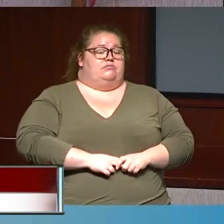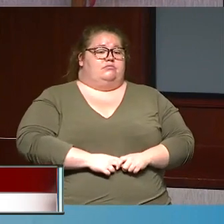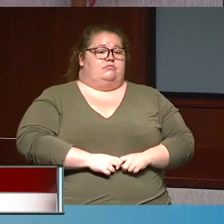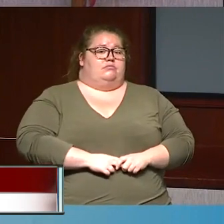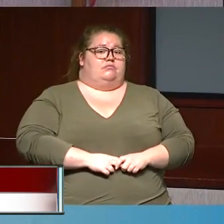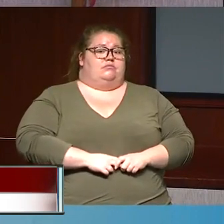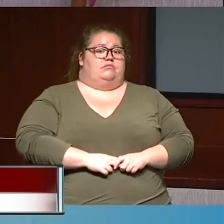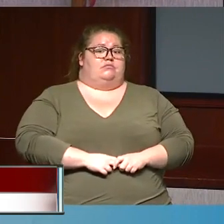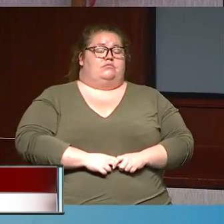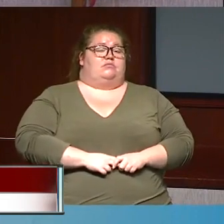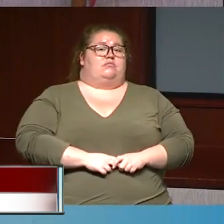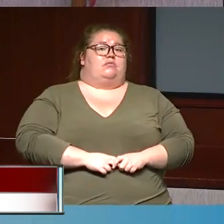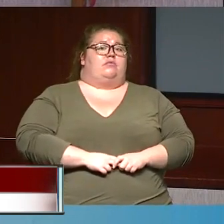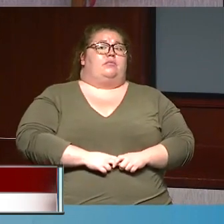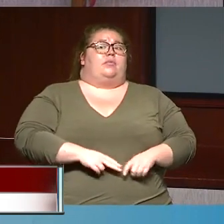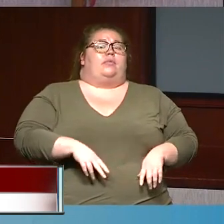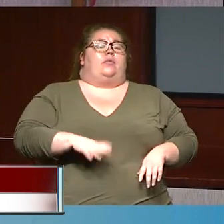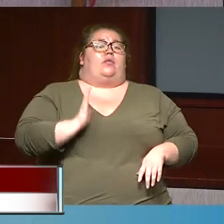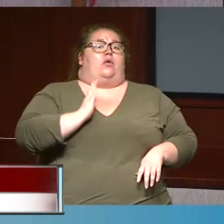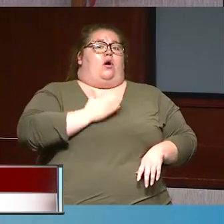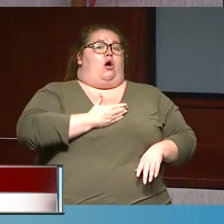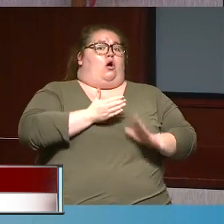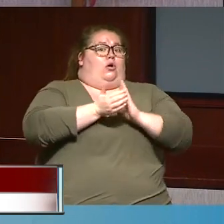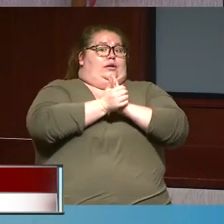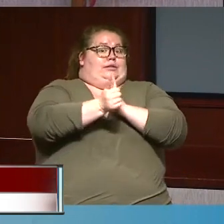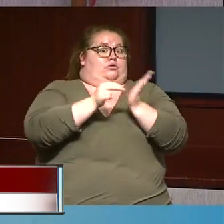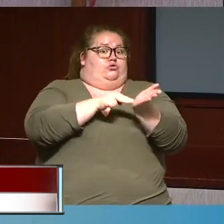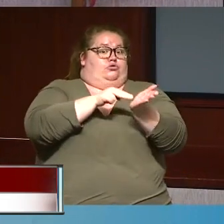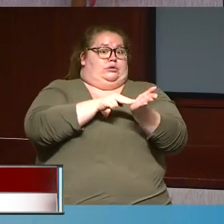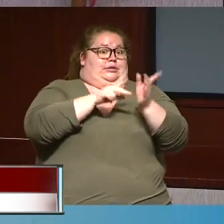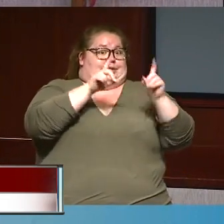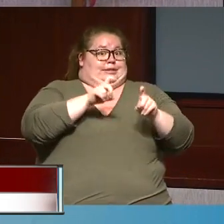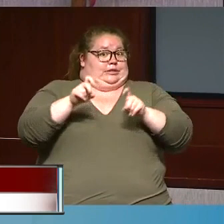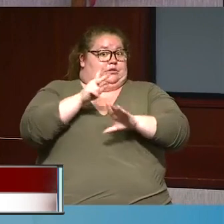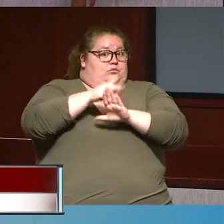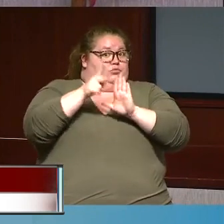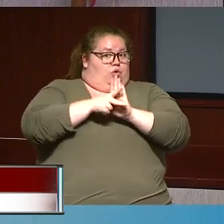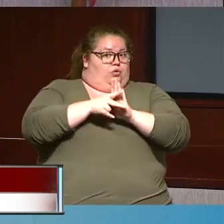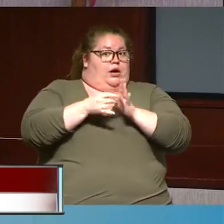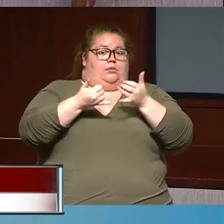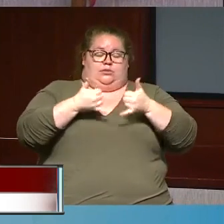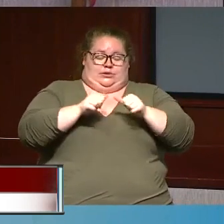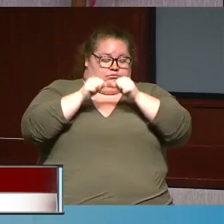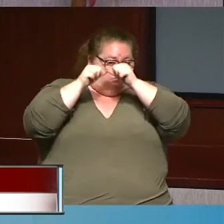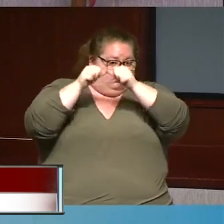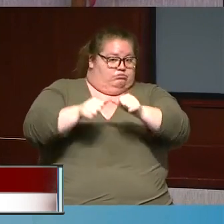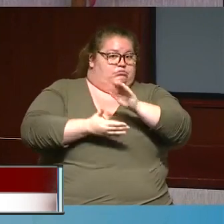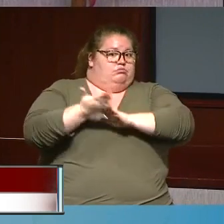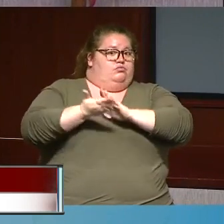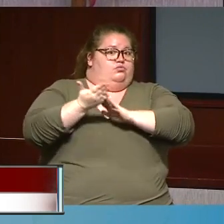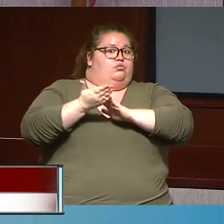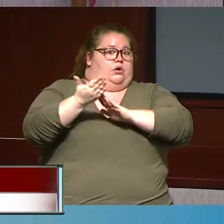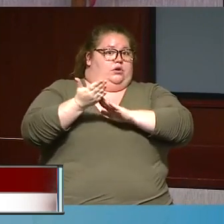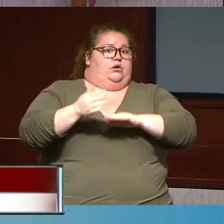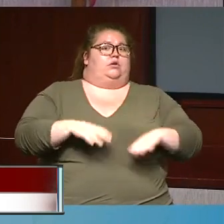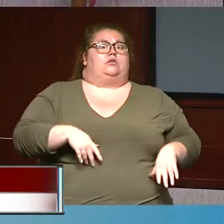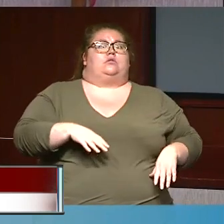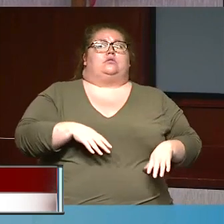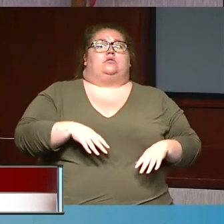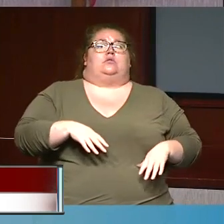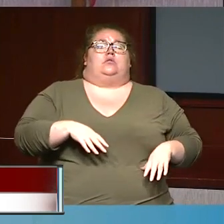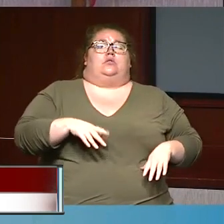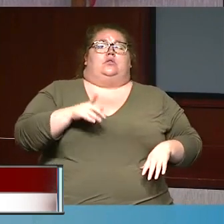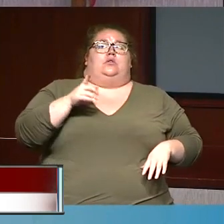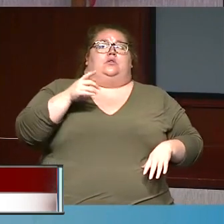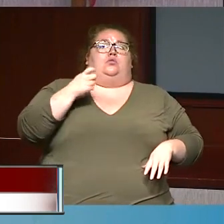And then finally, our skilled nursing facility testing program remains active. We have been at the Delano District Skilled